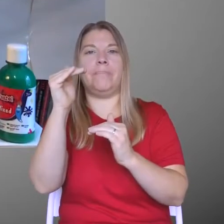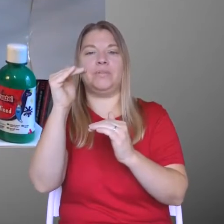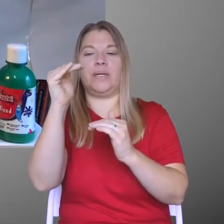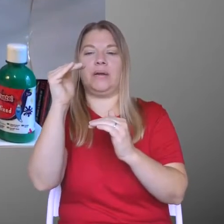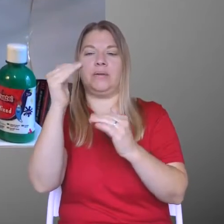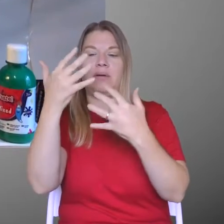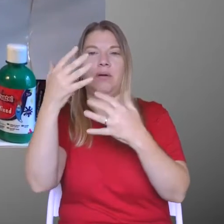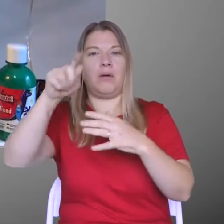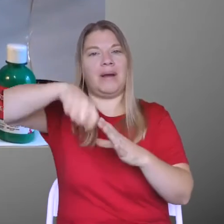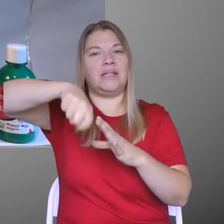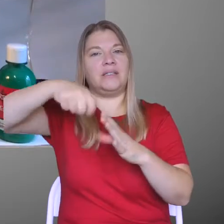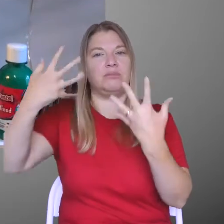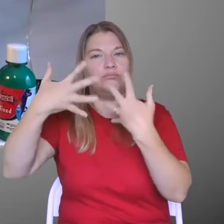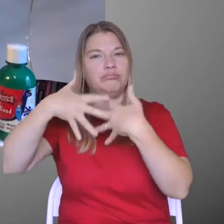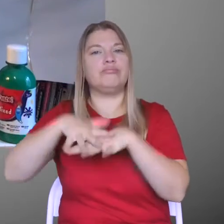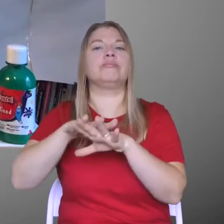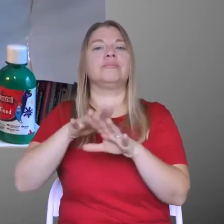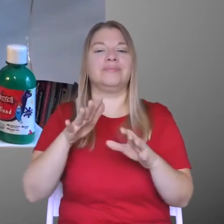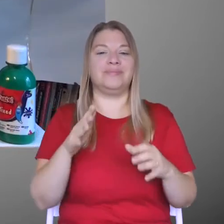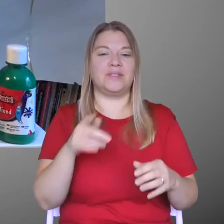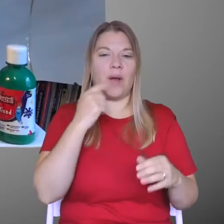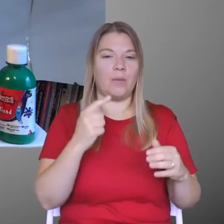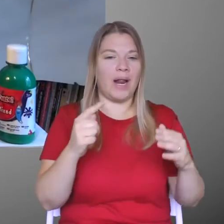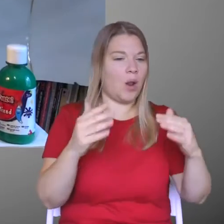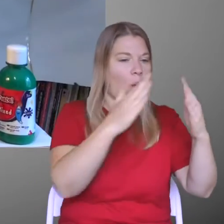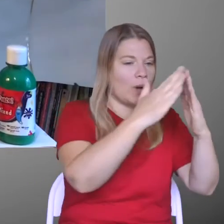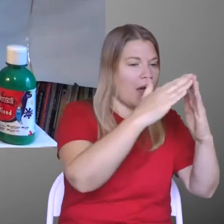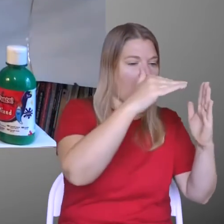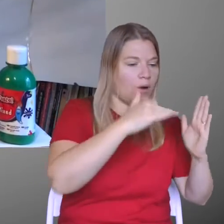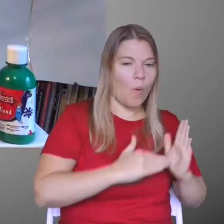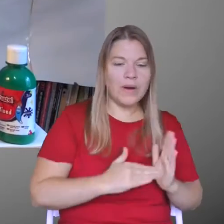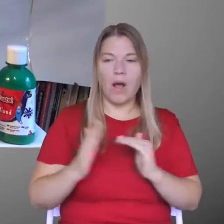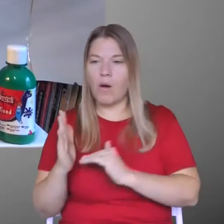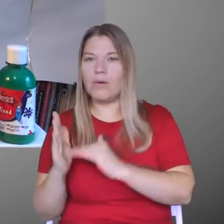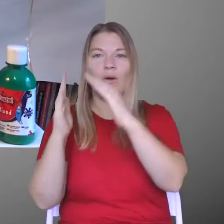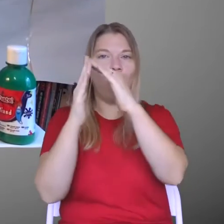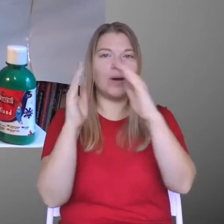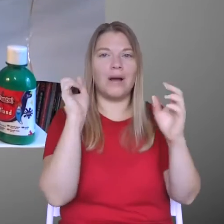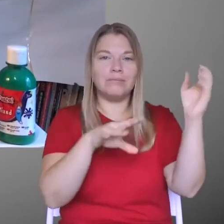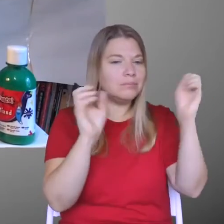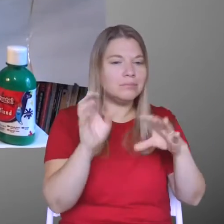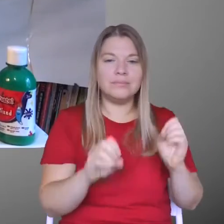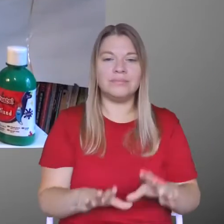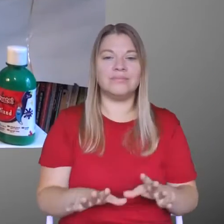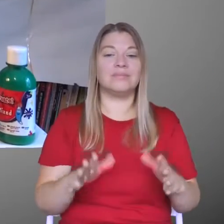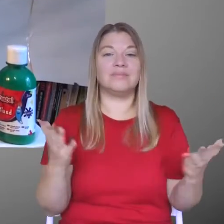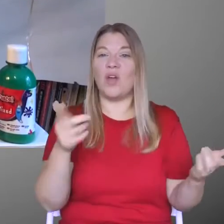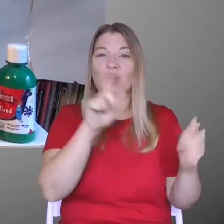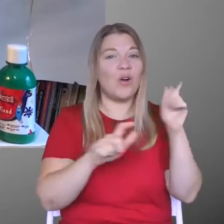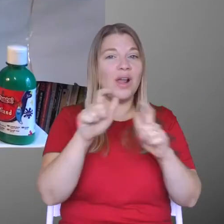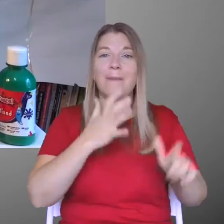of the sheet and in the middle. You can place the colours wherever you like.